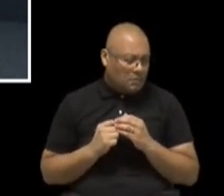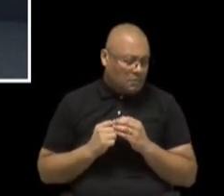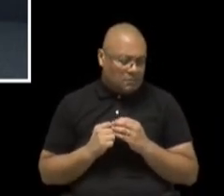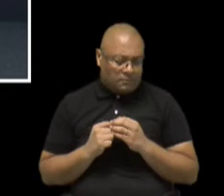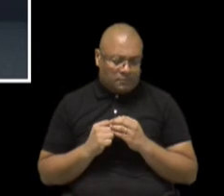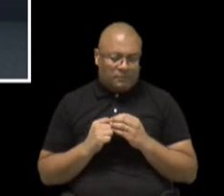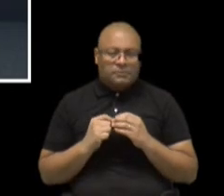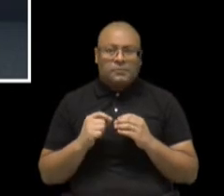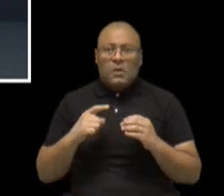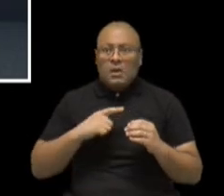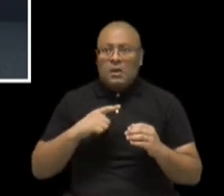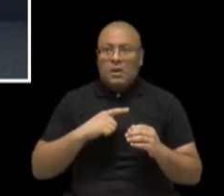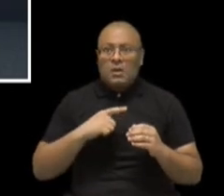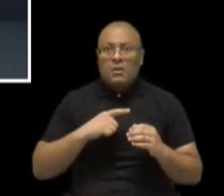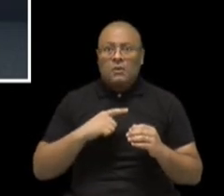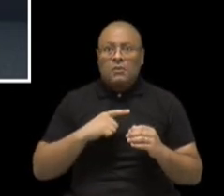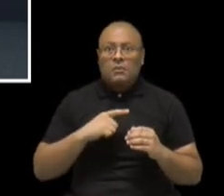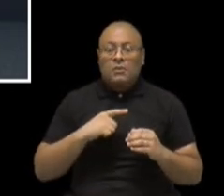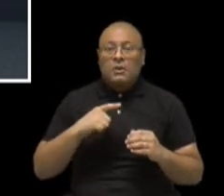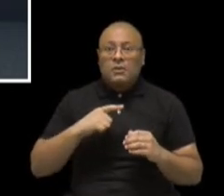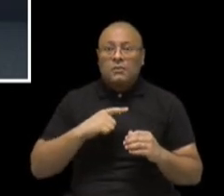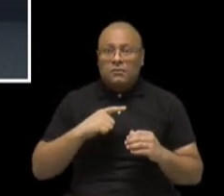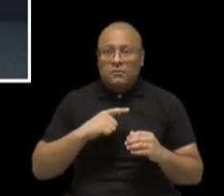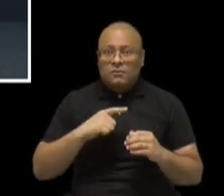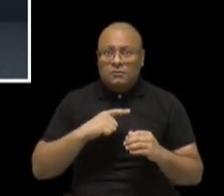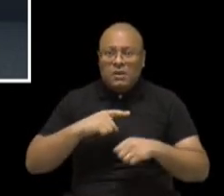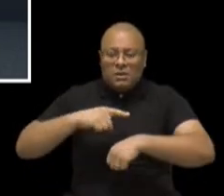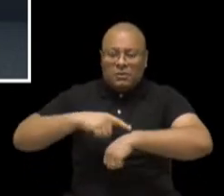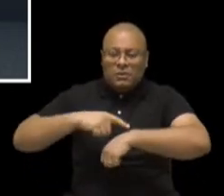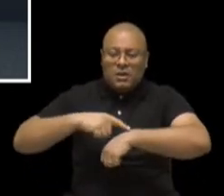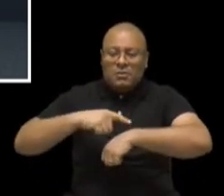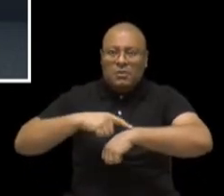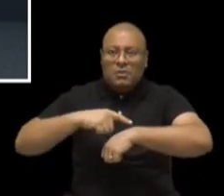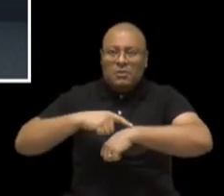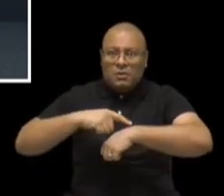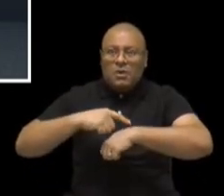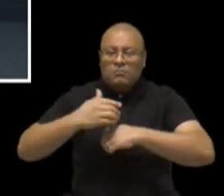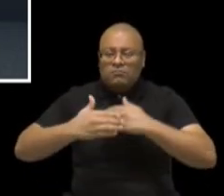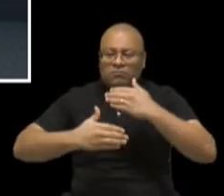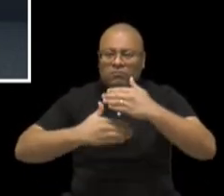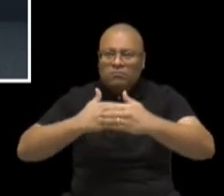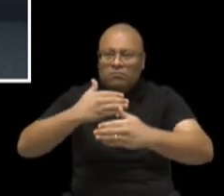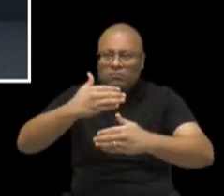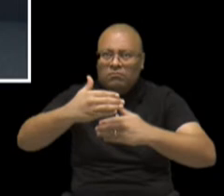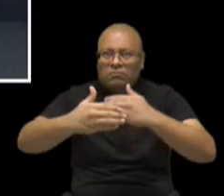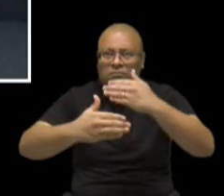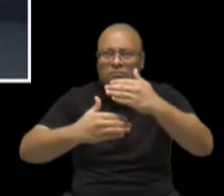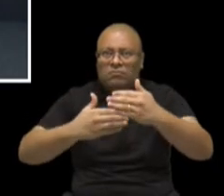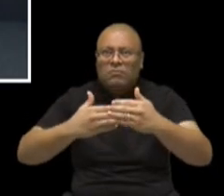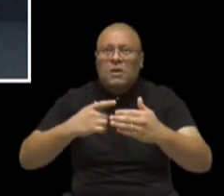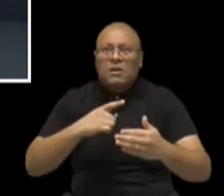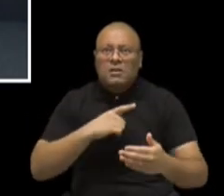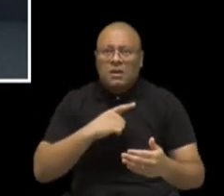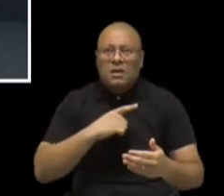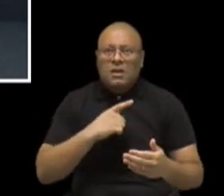yeah, I probably not really full on creative blocks, but times when I'm like, what am I going to do now? I do